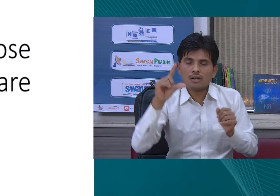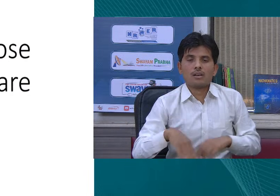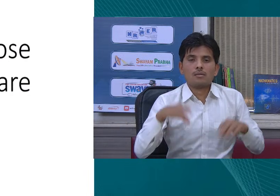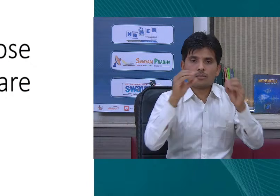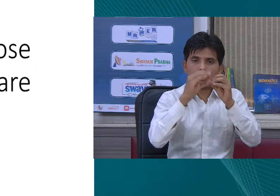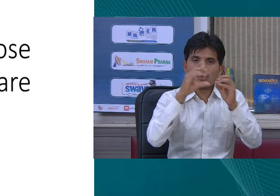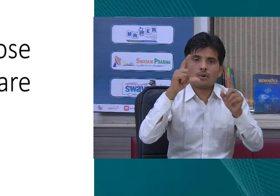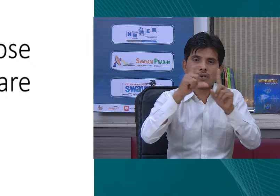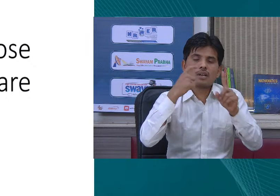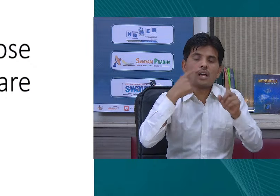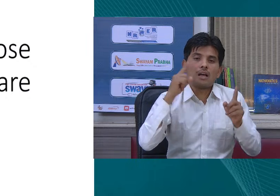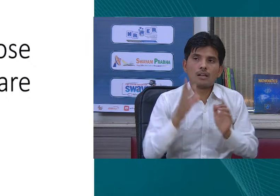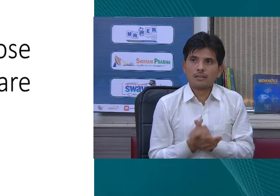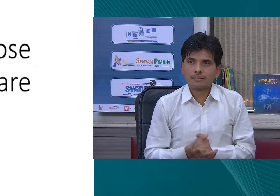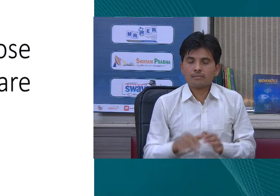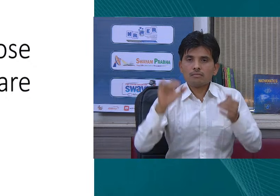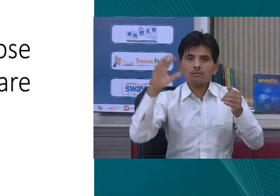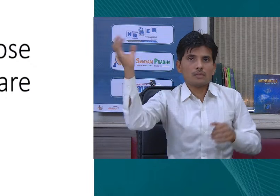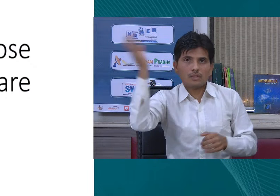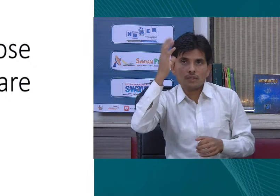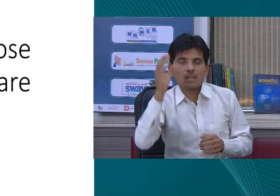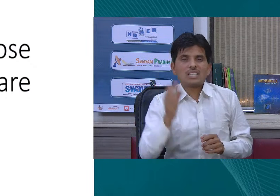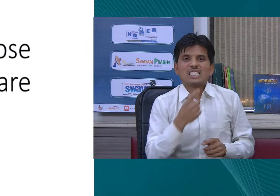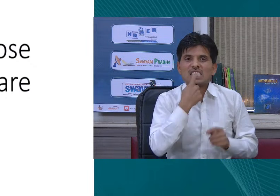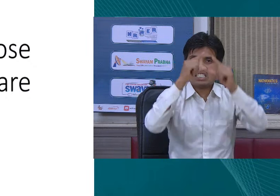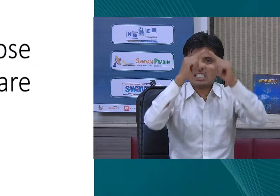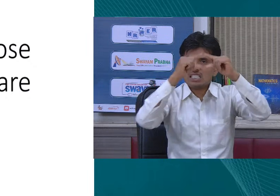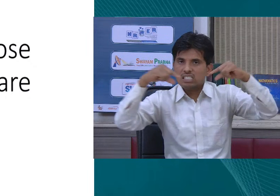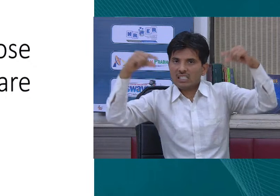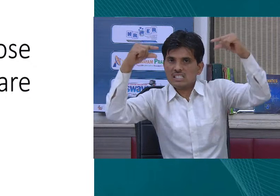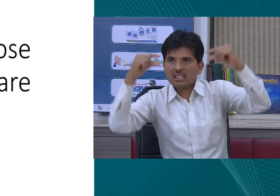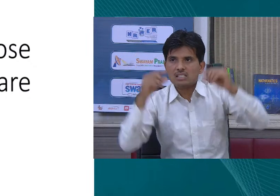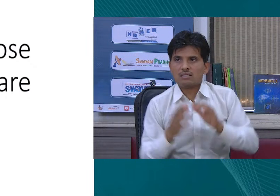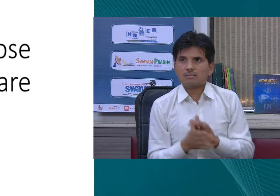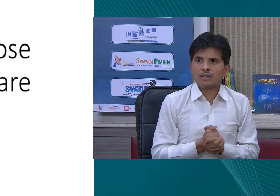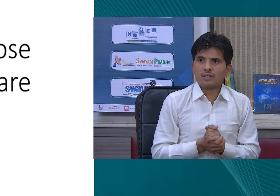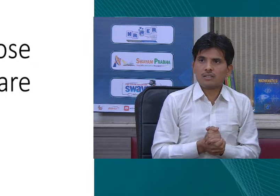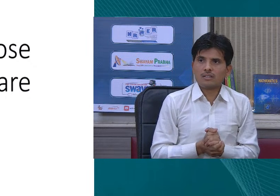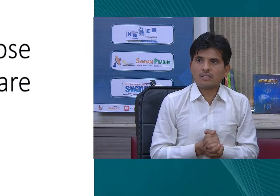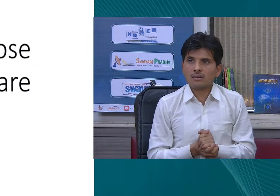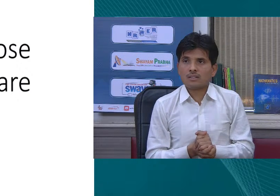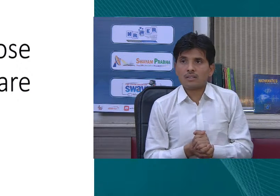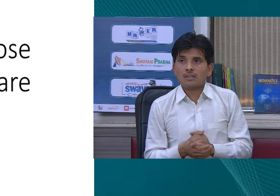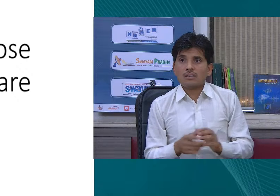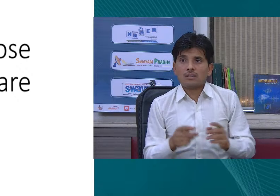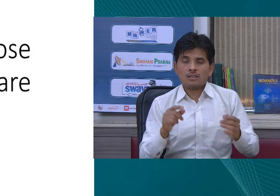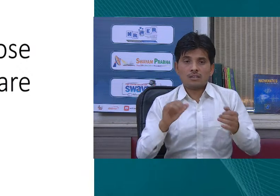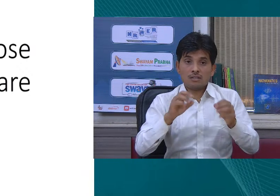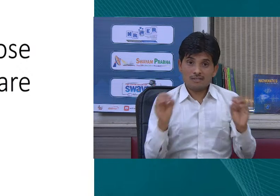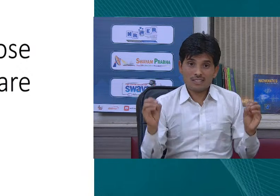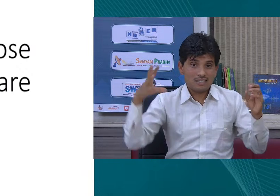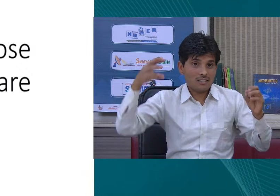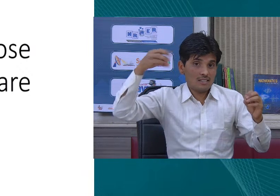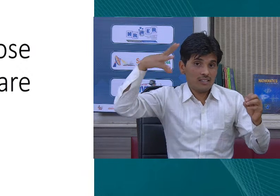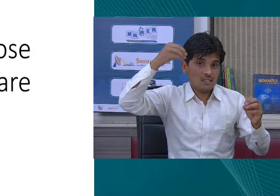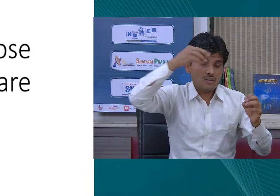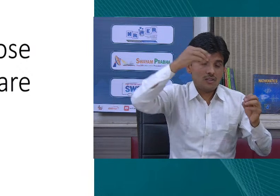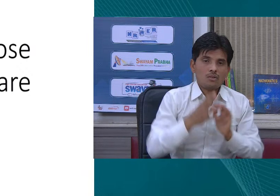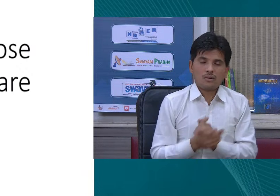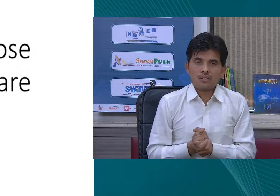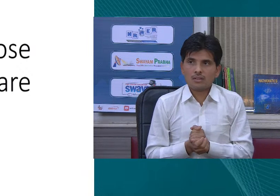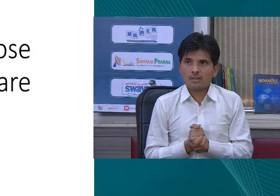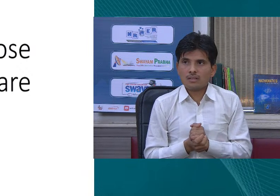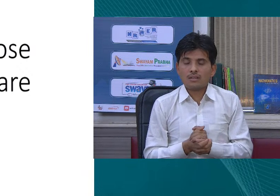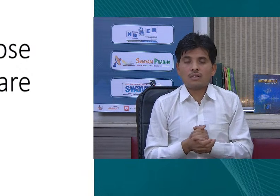sun, moon, and all the other shining objects. So today we'll try to understand all the different kinds